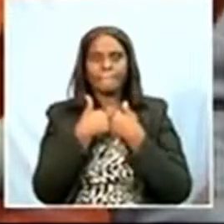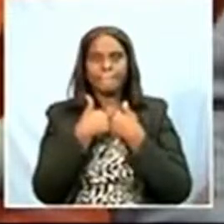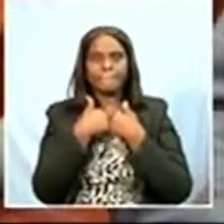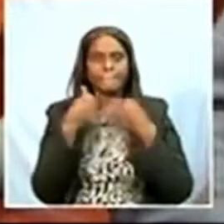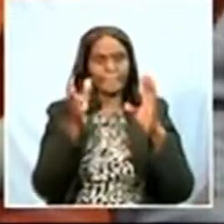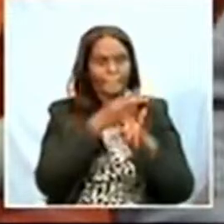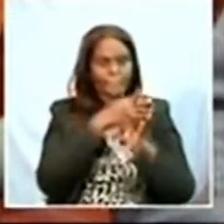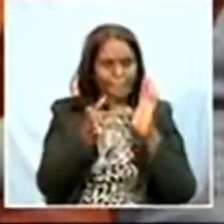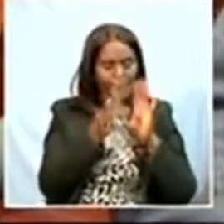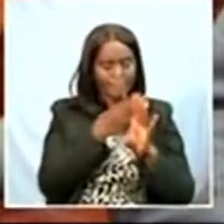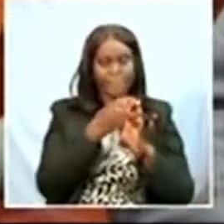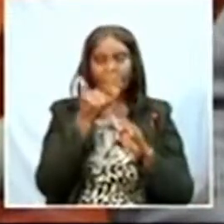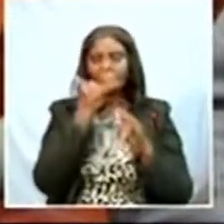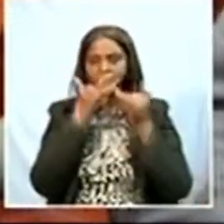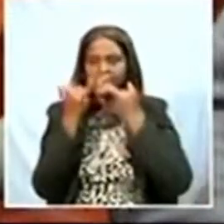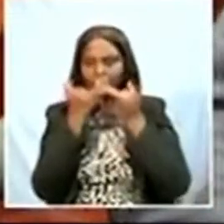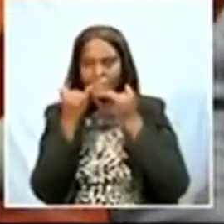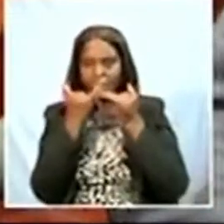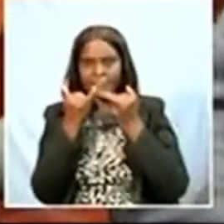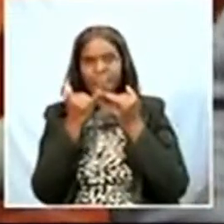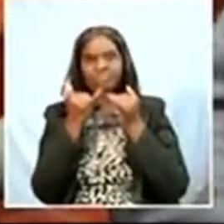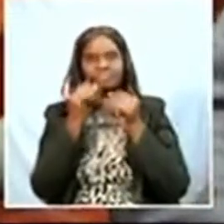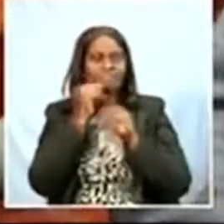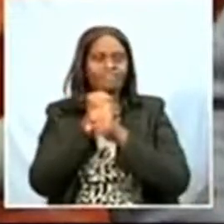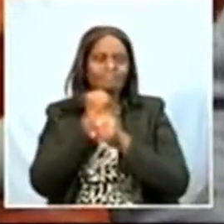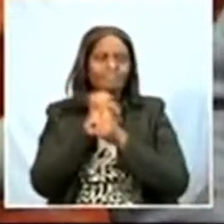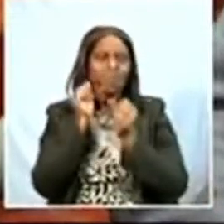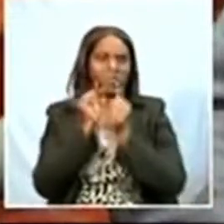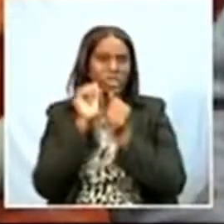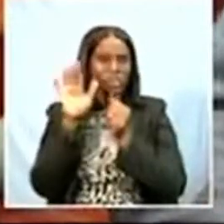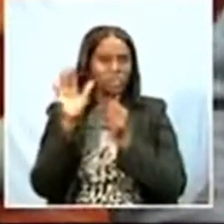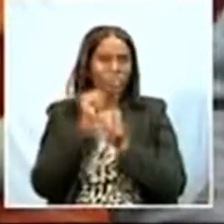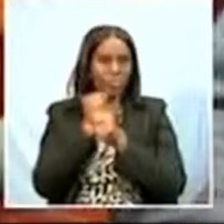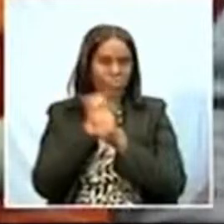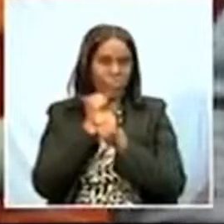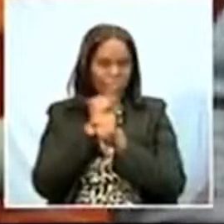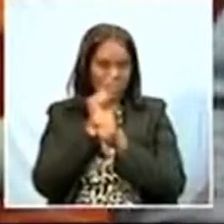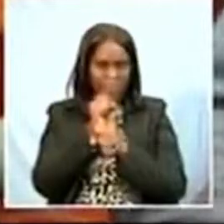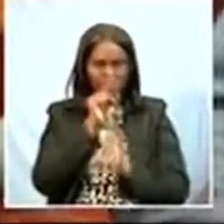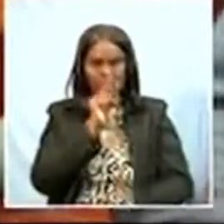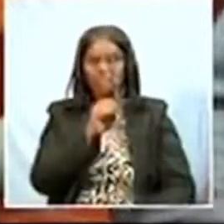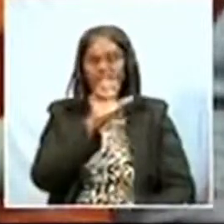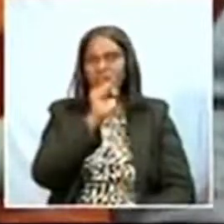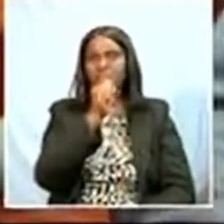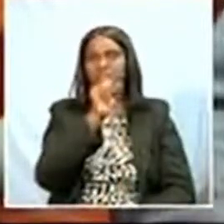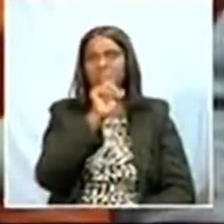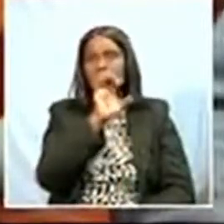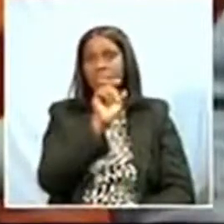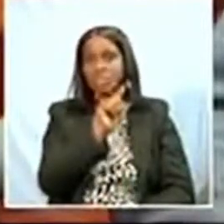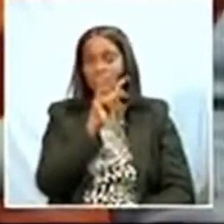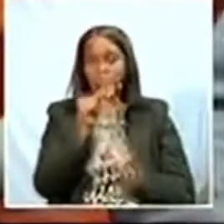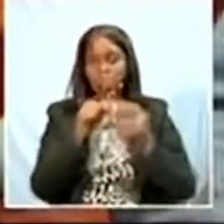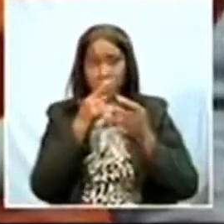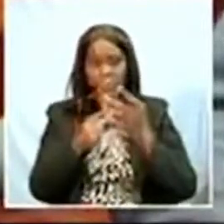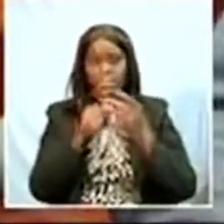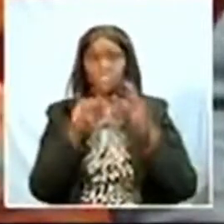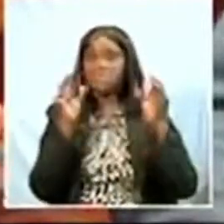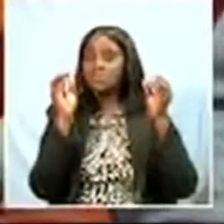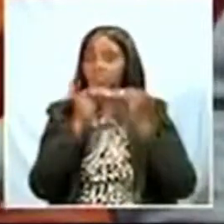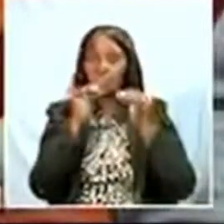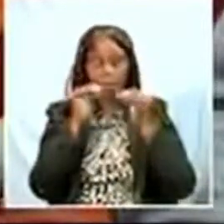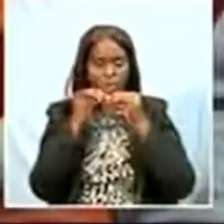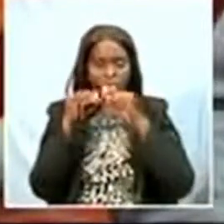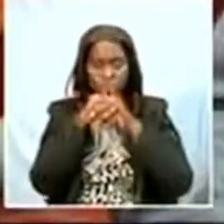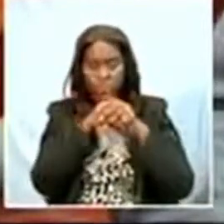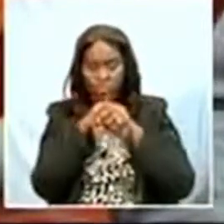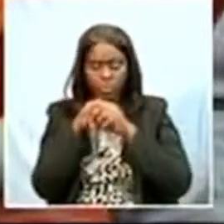abuse, unnecessary abuse in its operations. It is a SADC, so which means it will be mostly confined